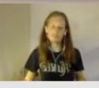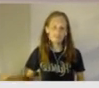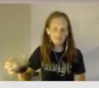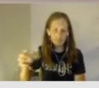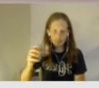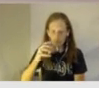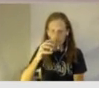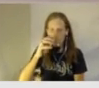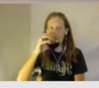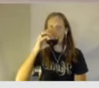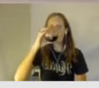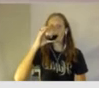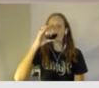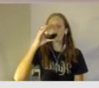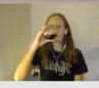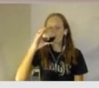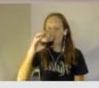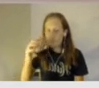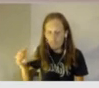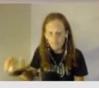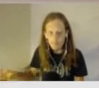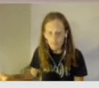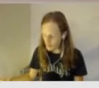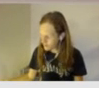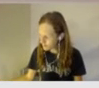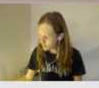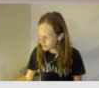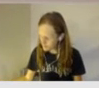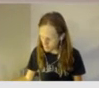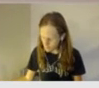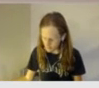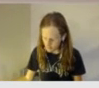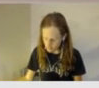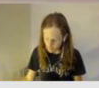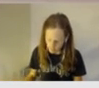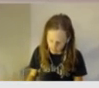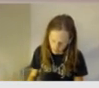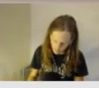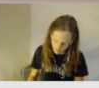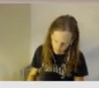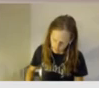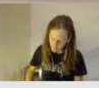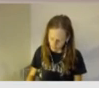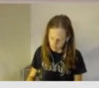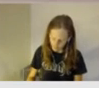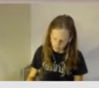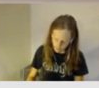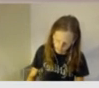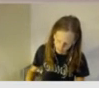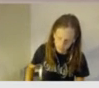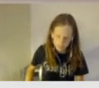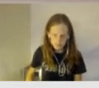and attention on it. I was definitely bitten by the photography bug. I mean, my grandfather, who had been the publisher of our